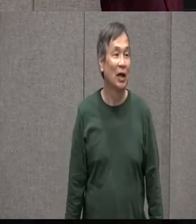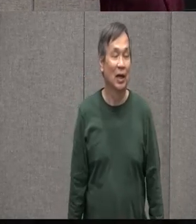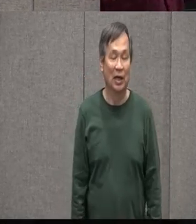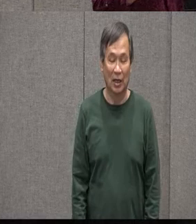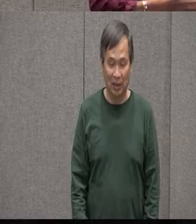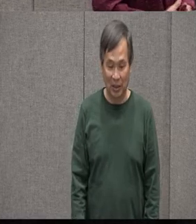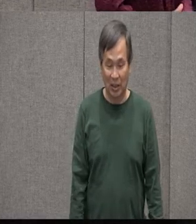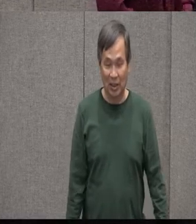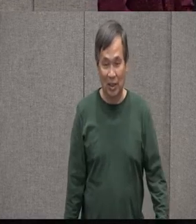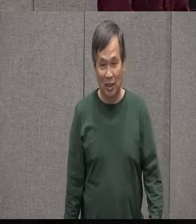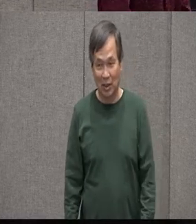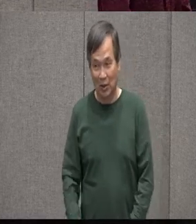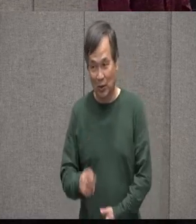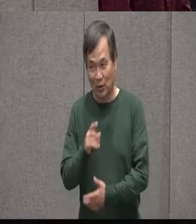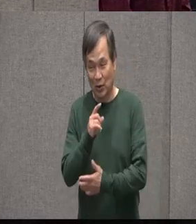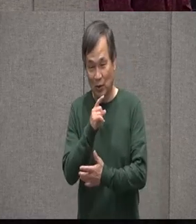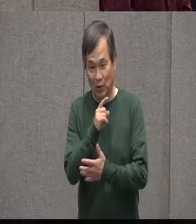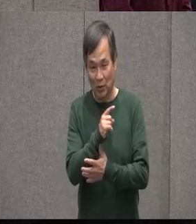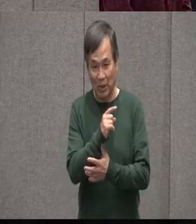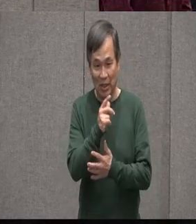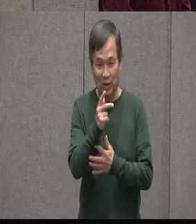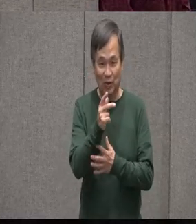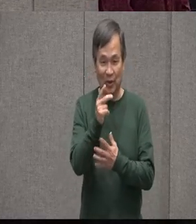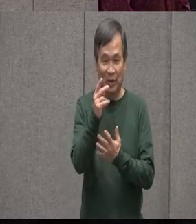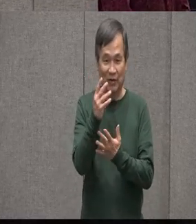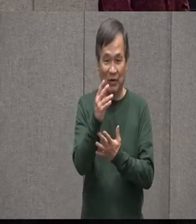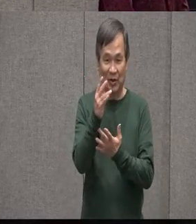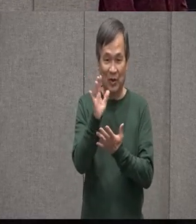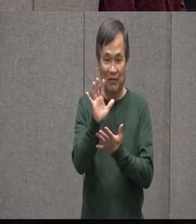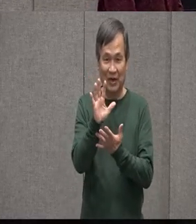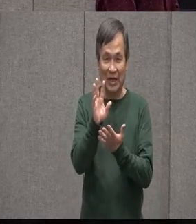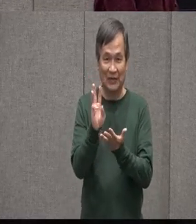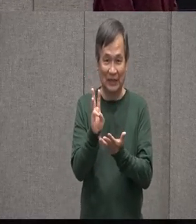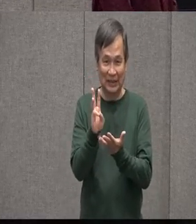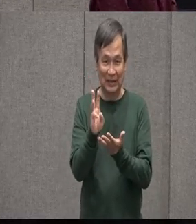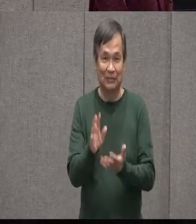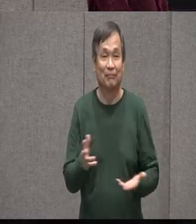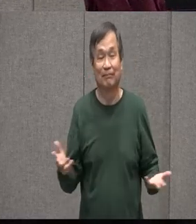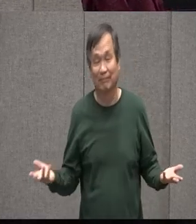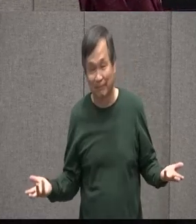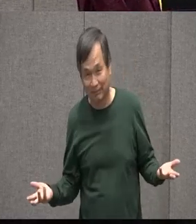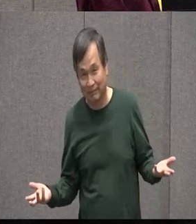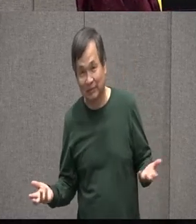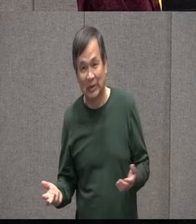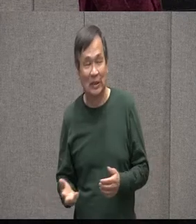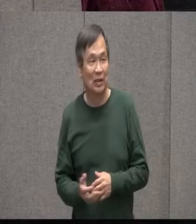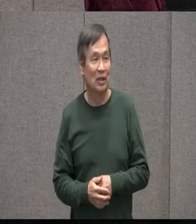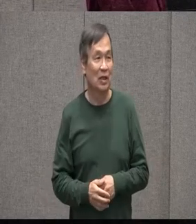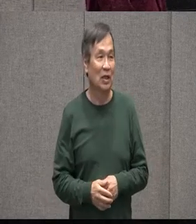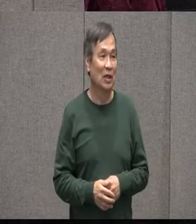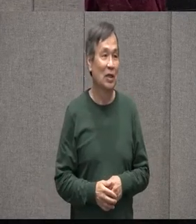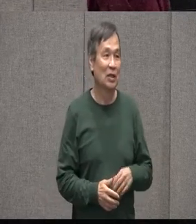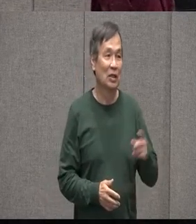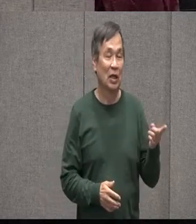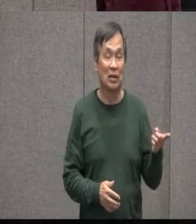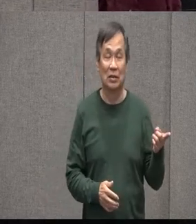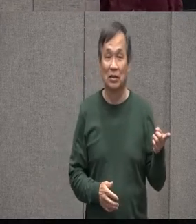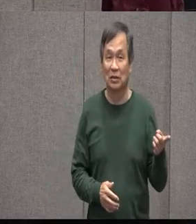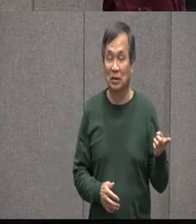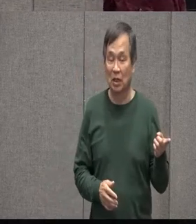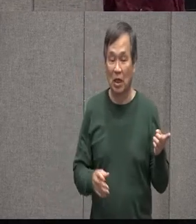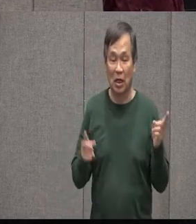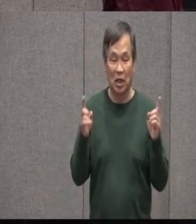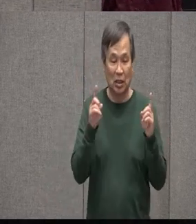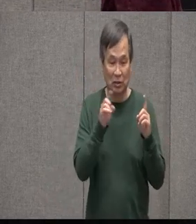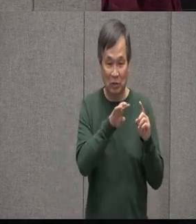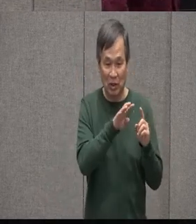a five, and a six. So, right away, one of the things that's up here is called a small straight. It's just